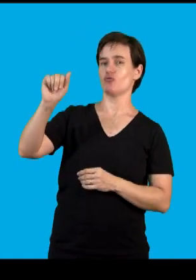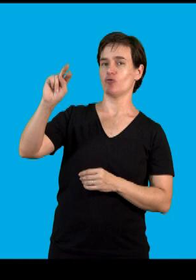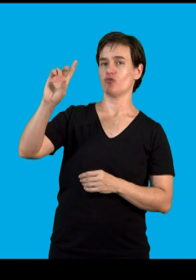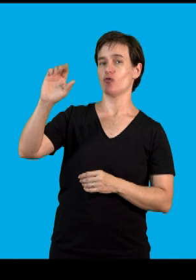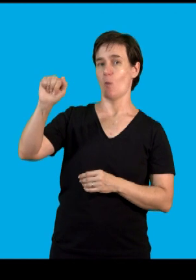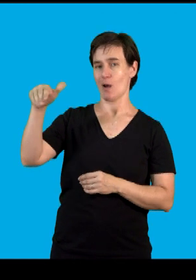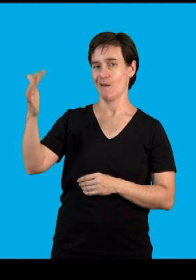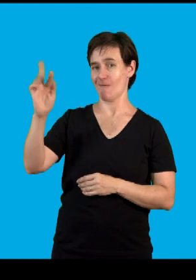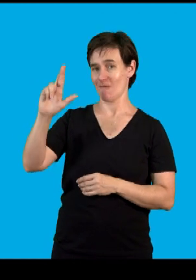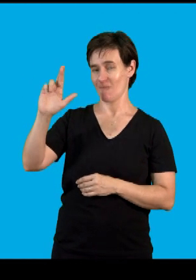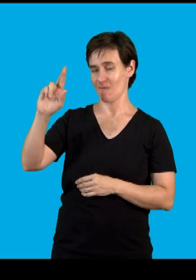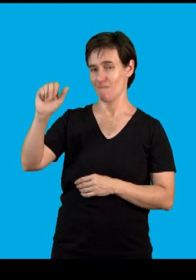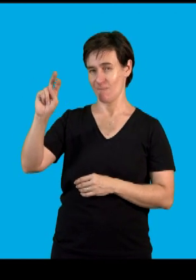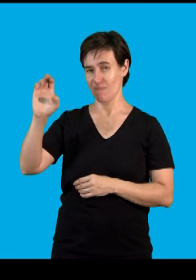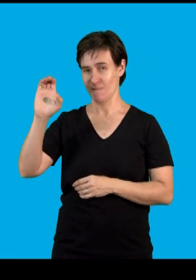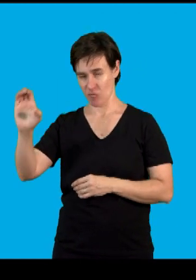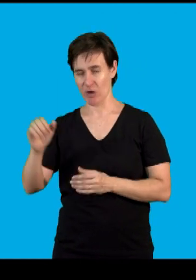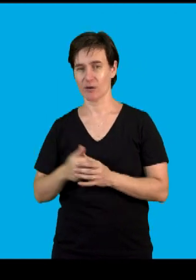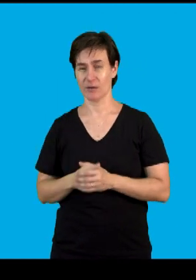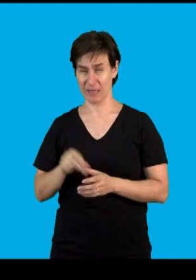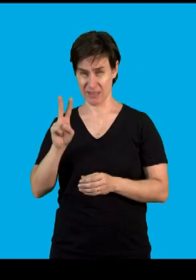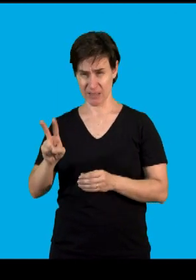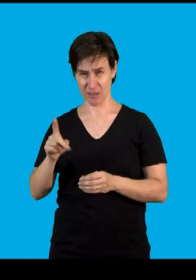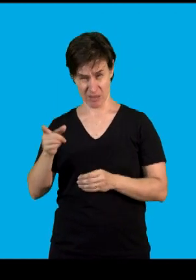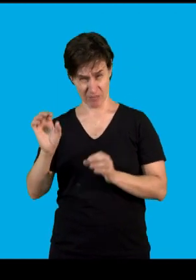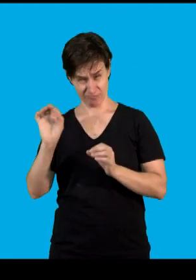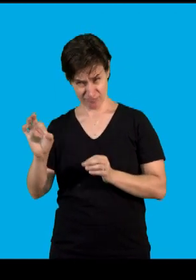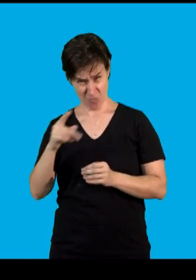and see whether you arrive at the answer of